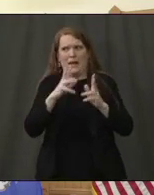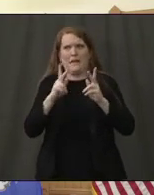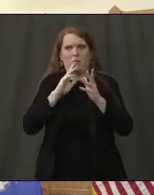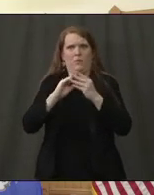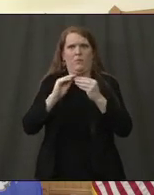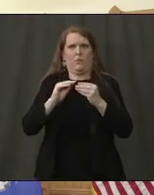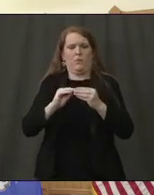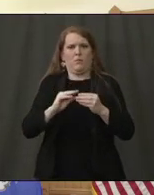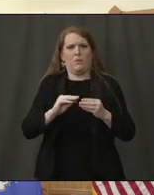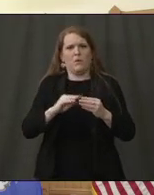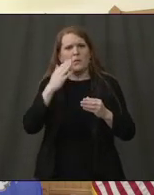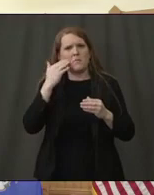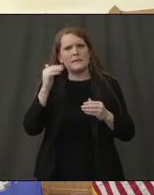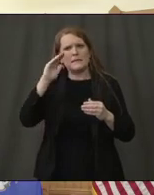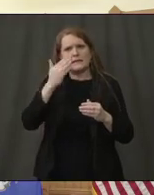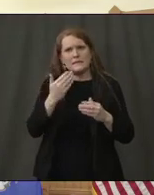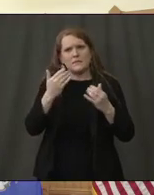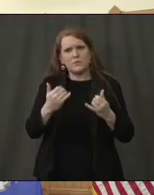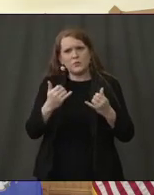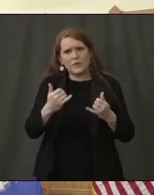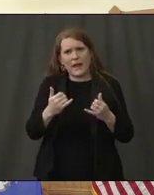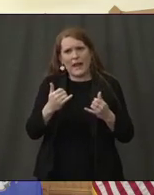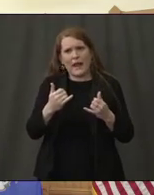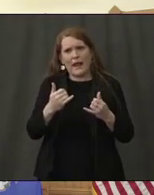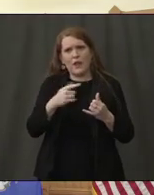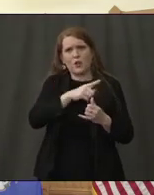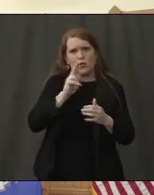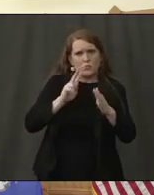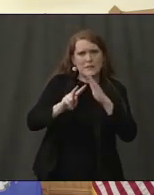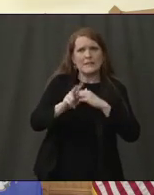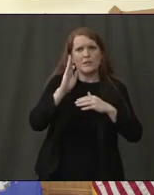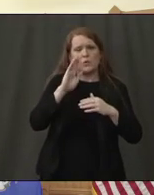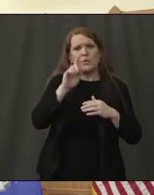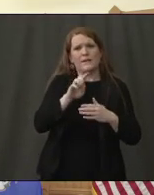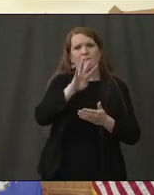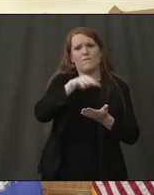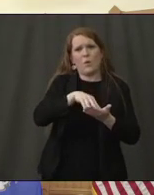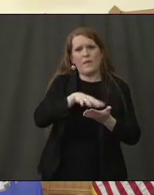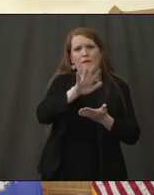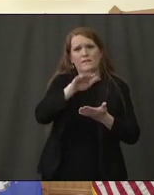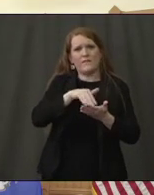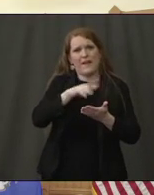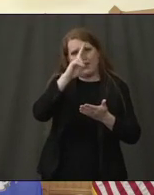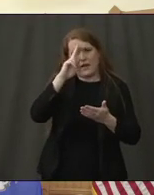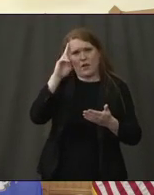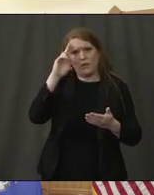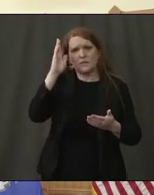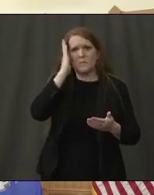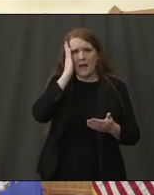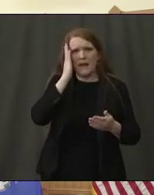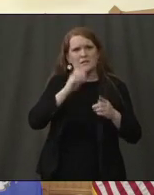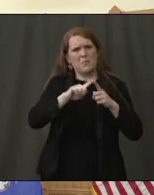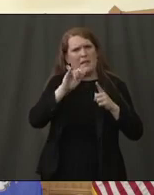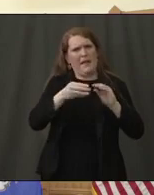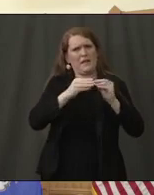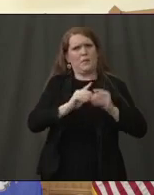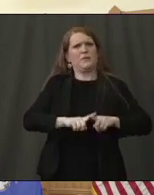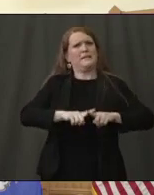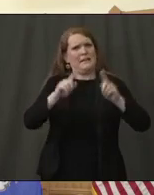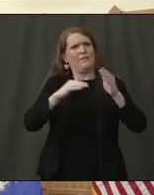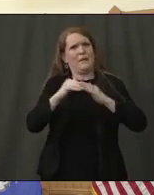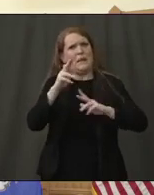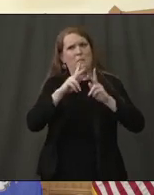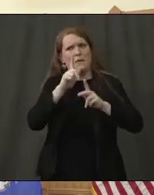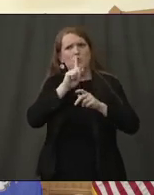you would need 4,000, 5,000 hospital beds, which is a lot different from the numbers you're releasing of people who are actually hospitalized. And even if you consider